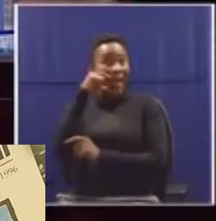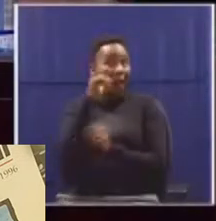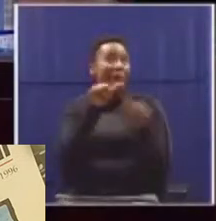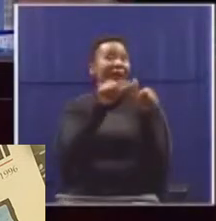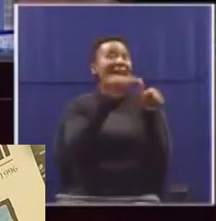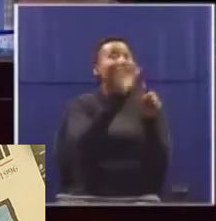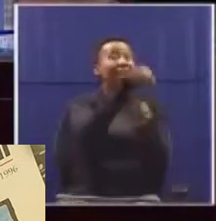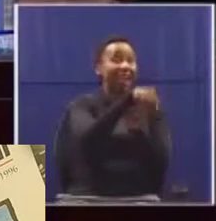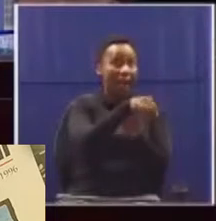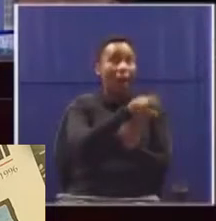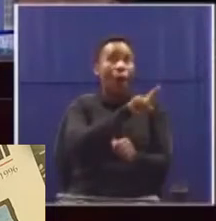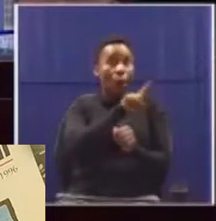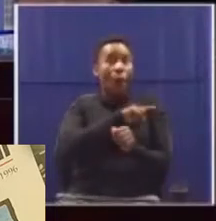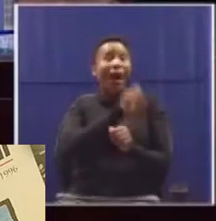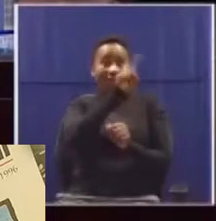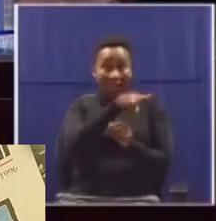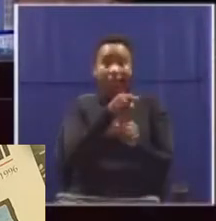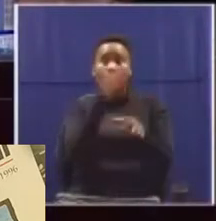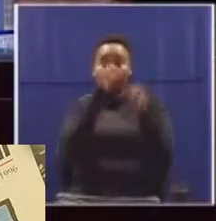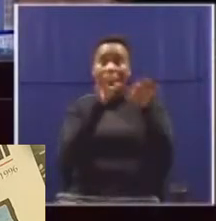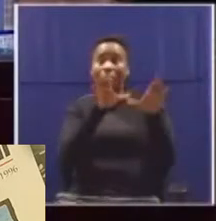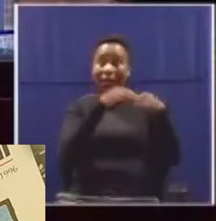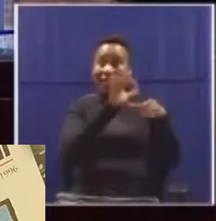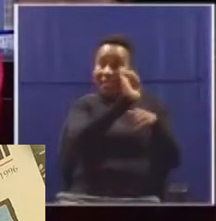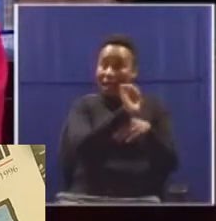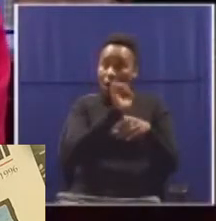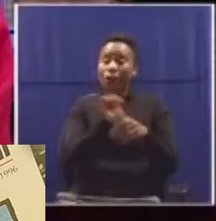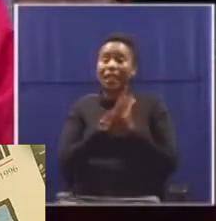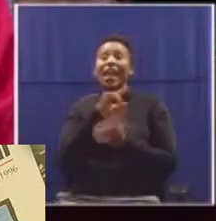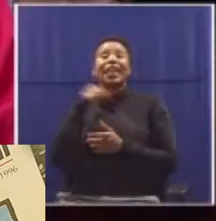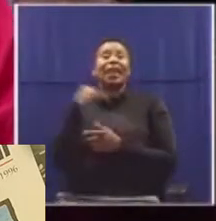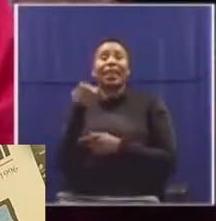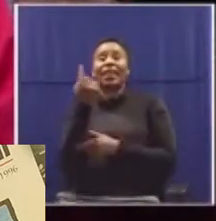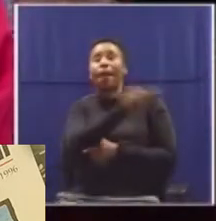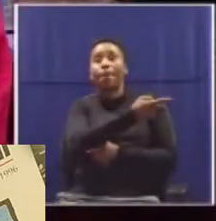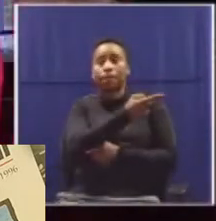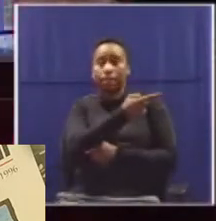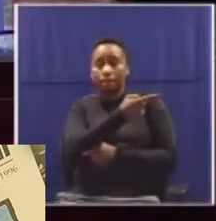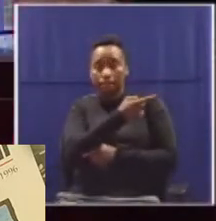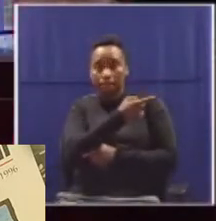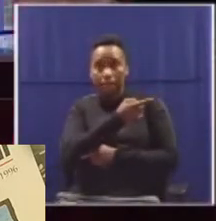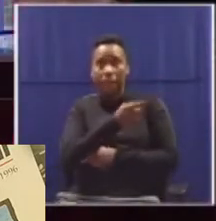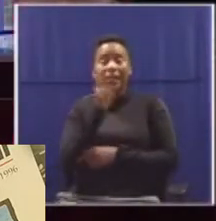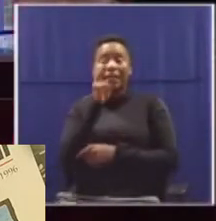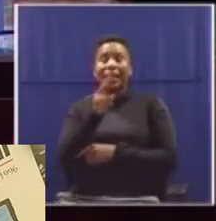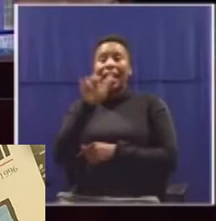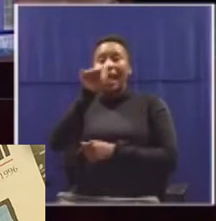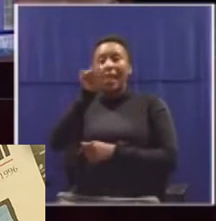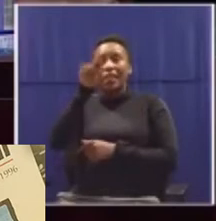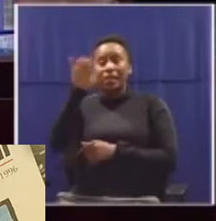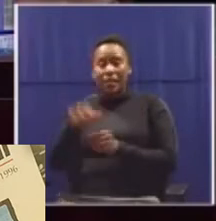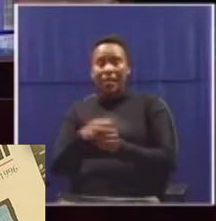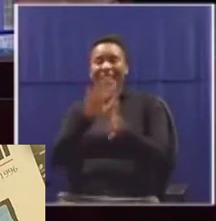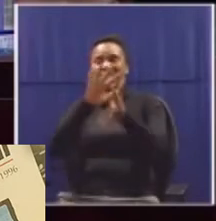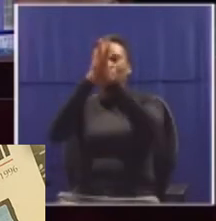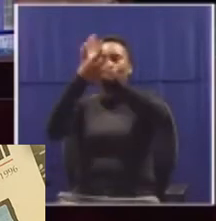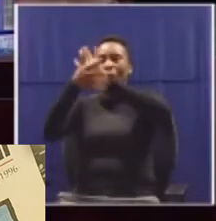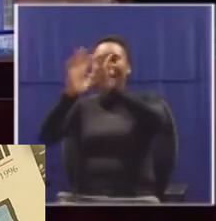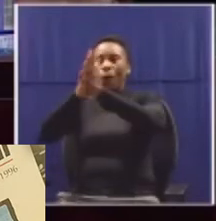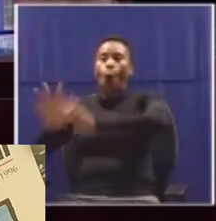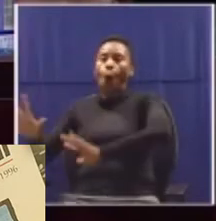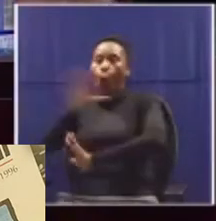it's of your party that are assassinating them we have seen the ANC destroying all state-owned